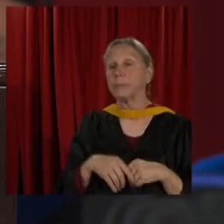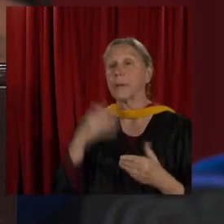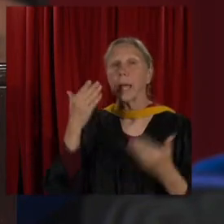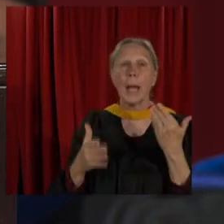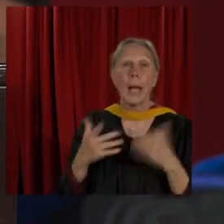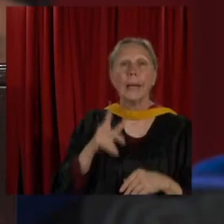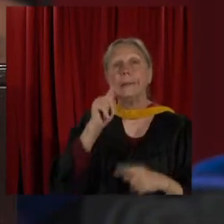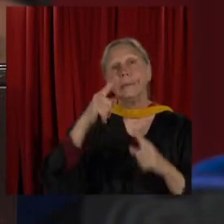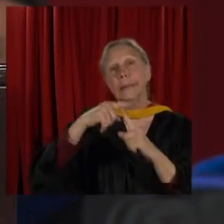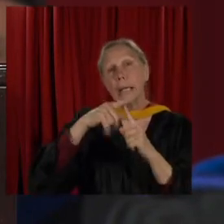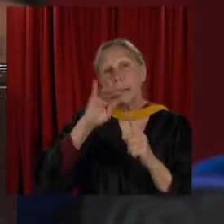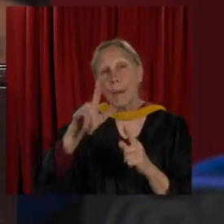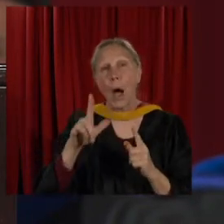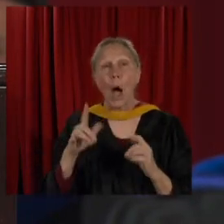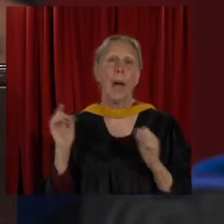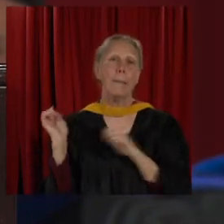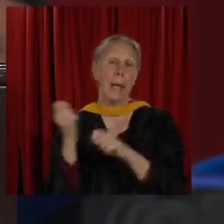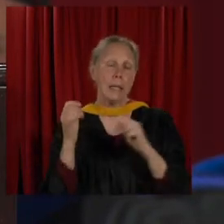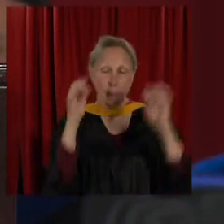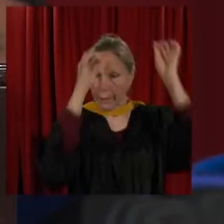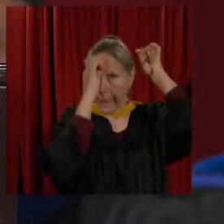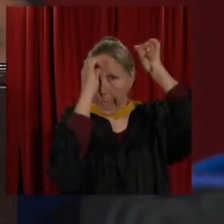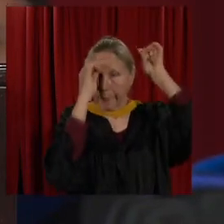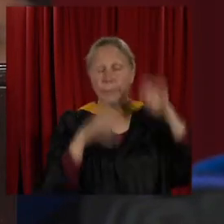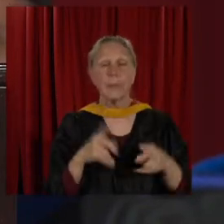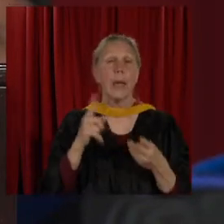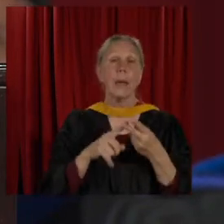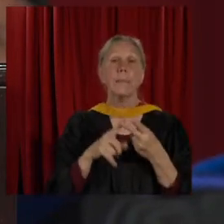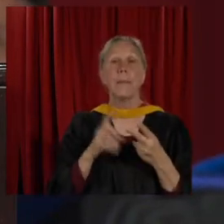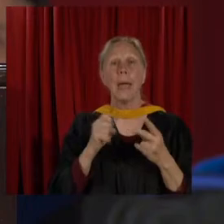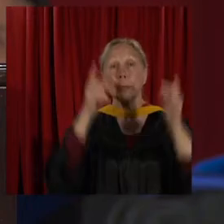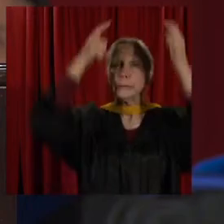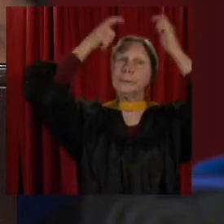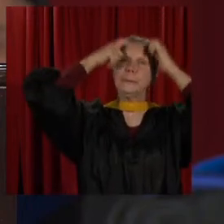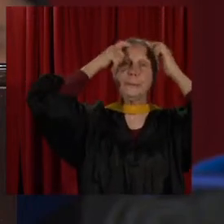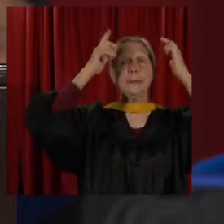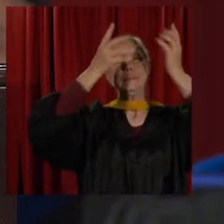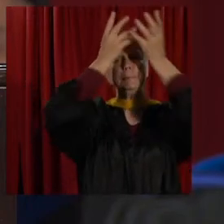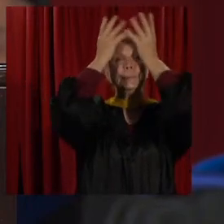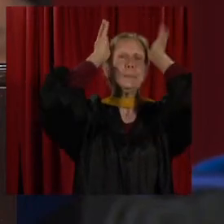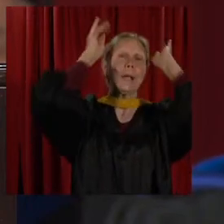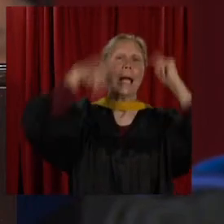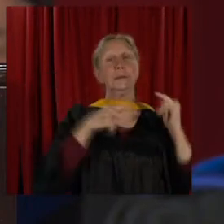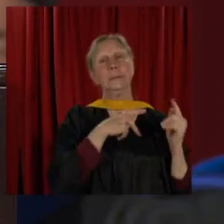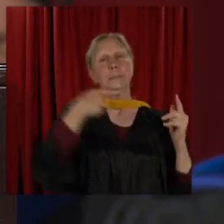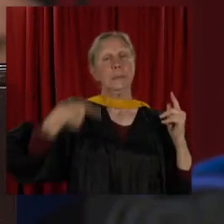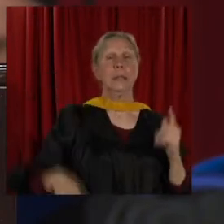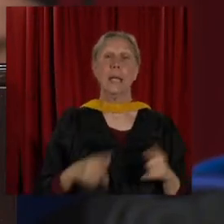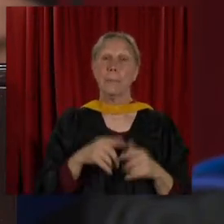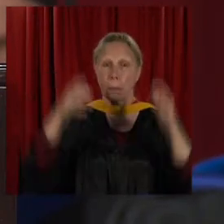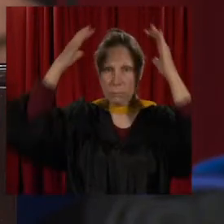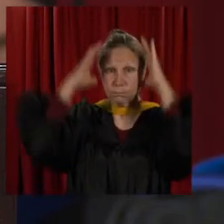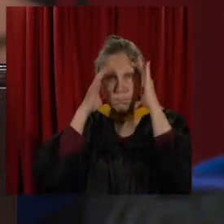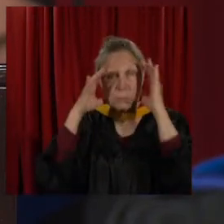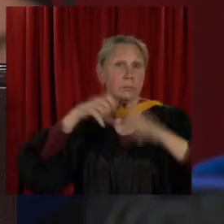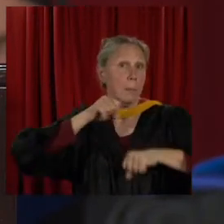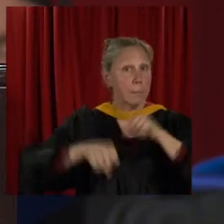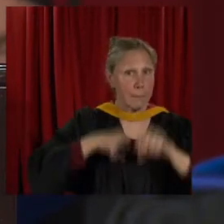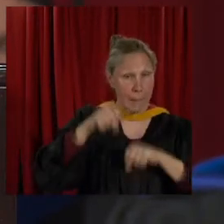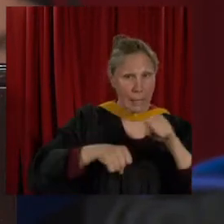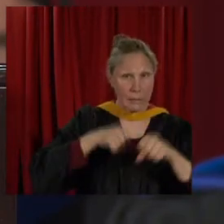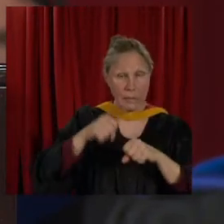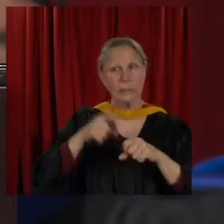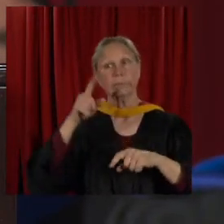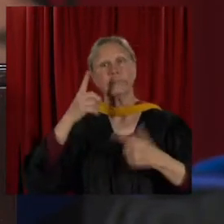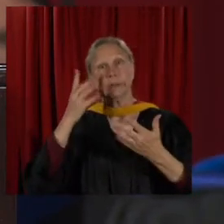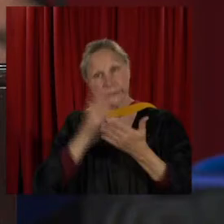played t-ball and wore a little baseball cap. You may have put on a tiara to play dress up. You may have put on a helmet to learn how to ride a bike with varying